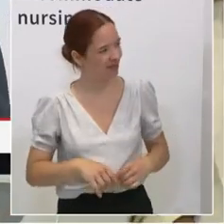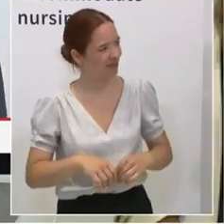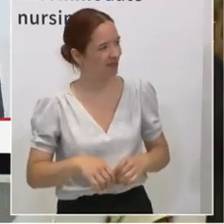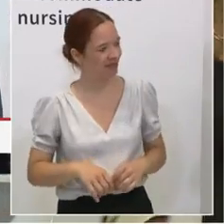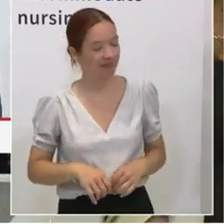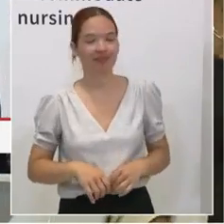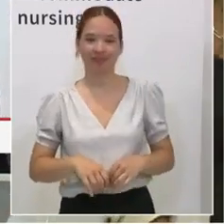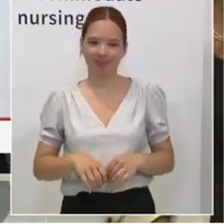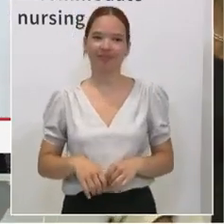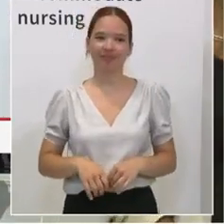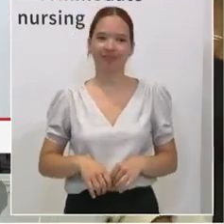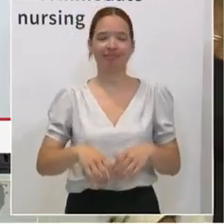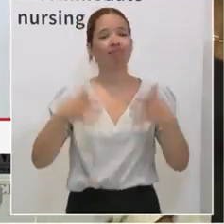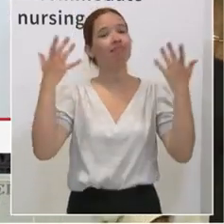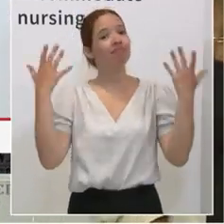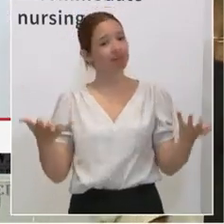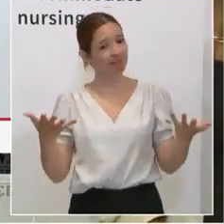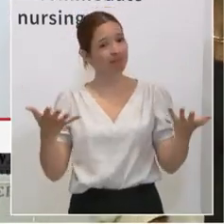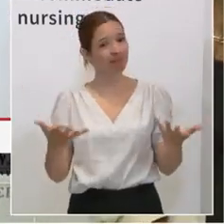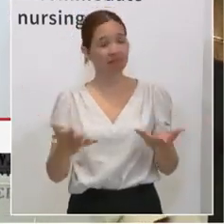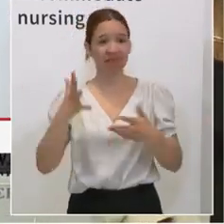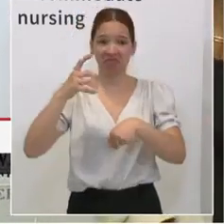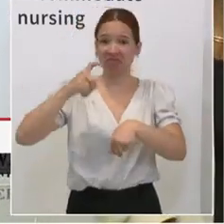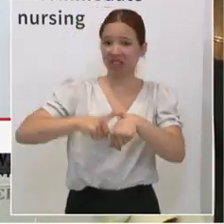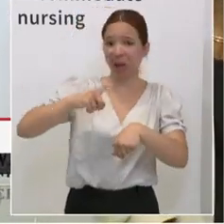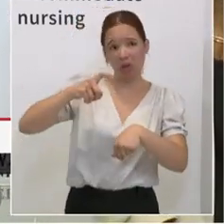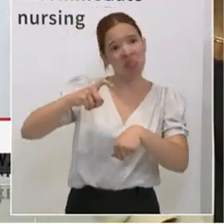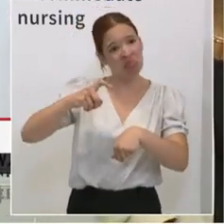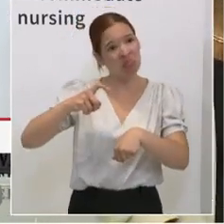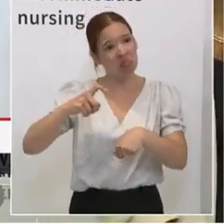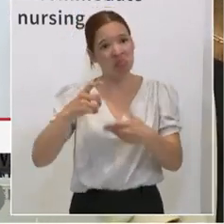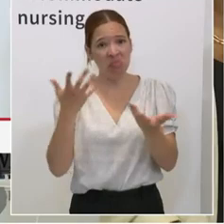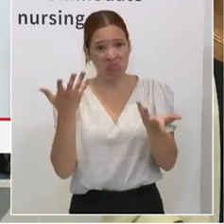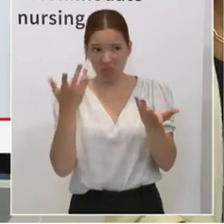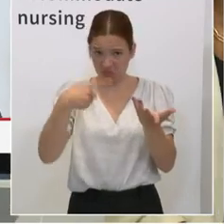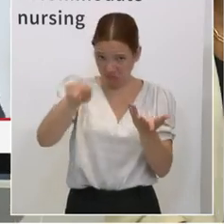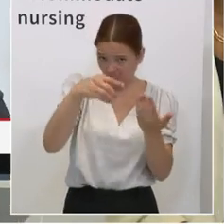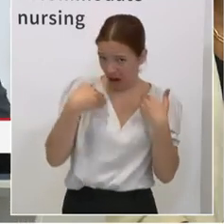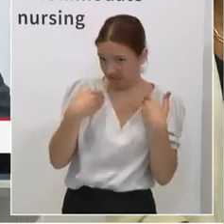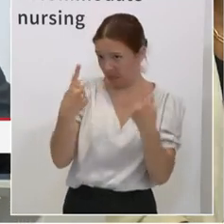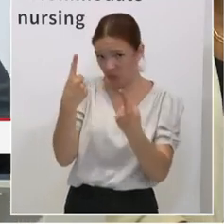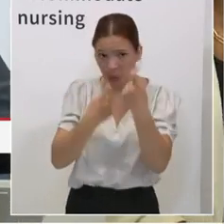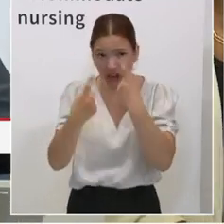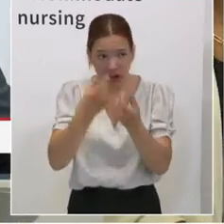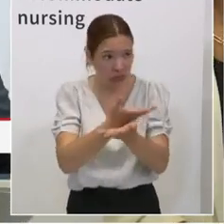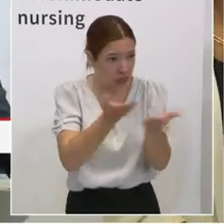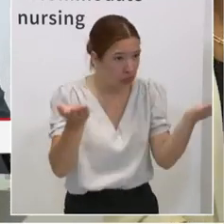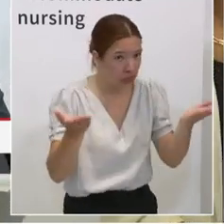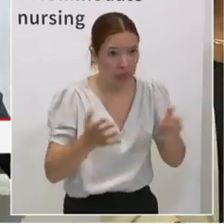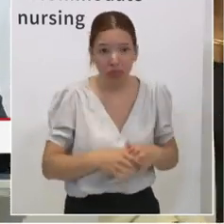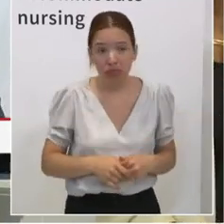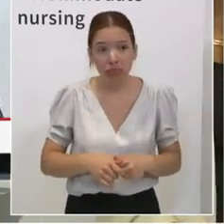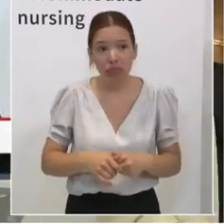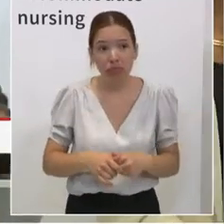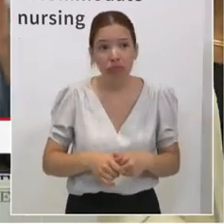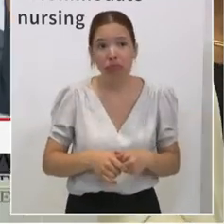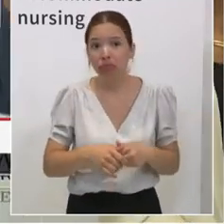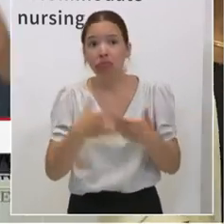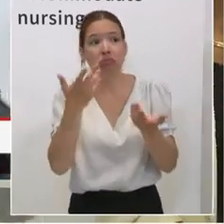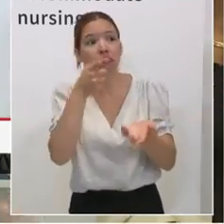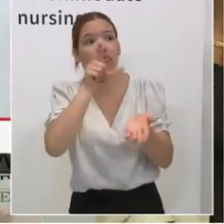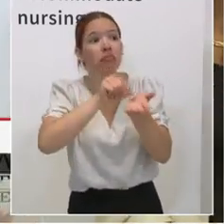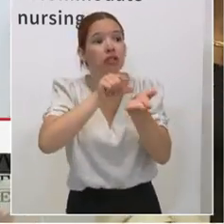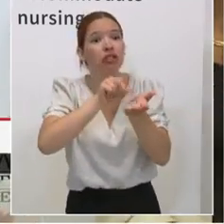Okay, so with that, we have time for a few questions. Any questions, press questions, and any community questions? Yes,